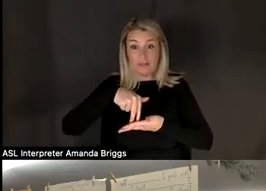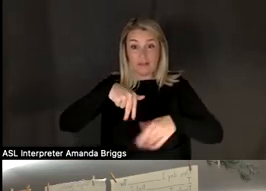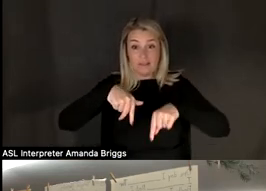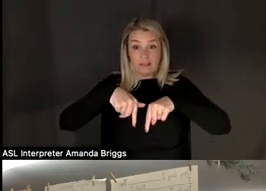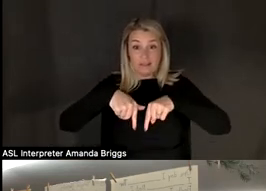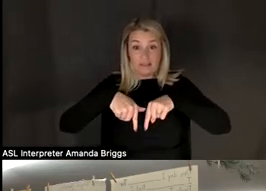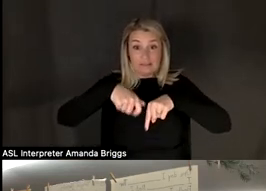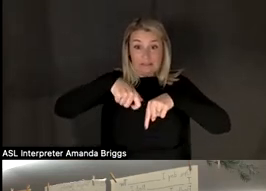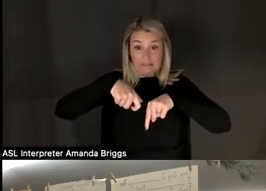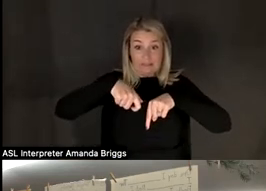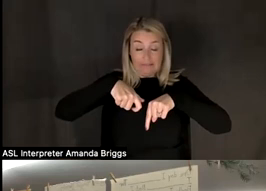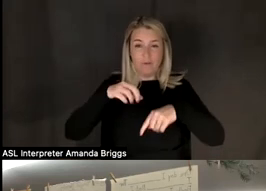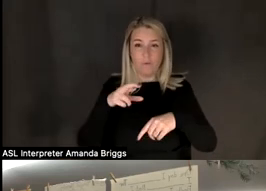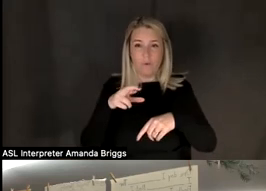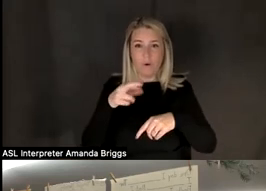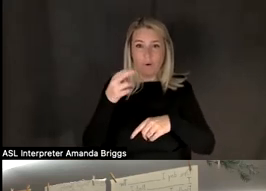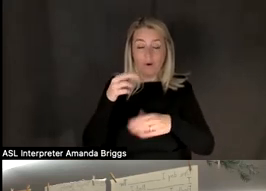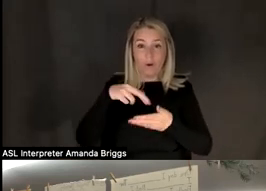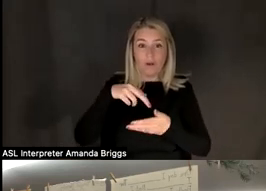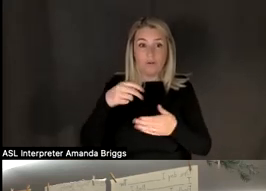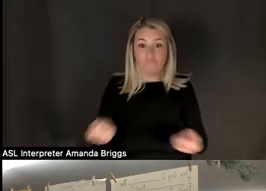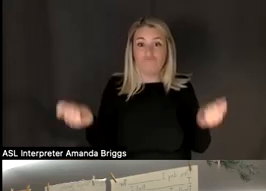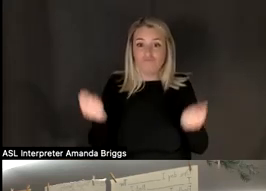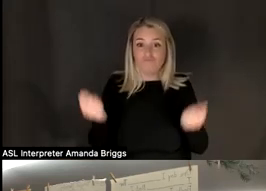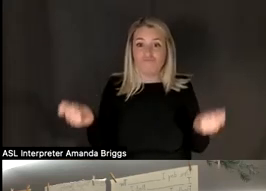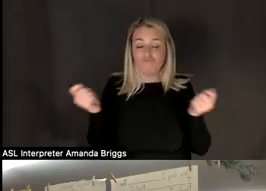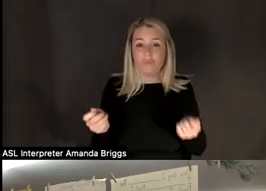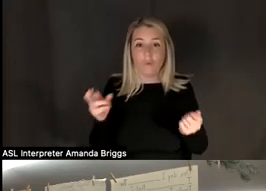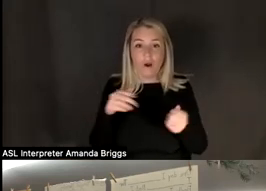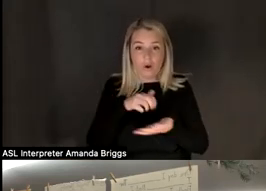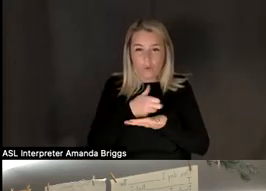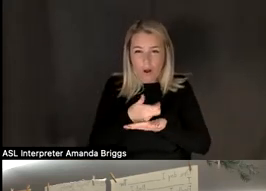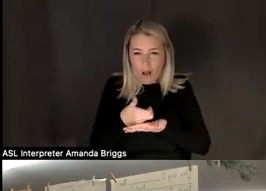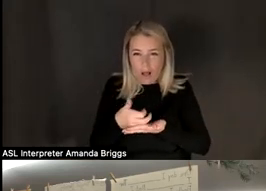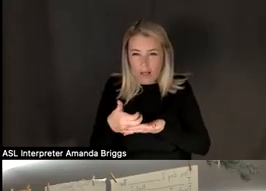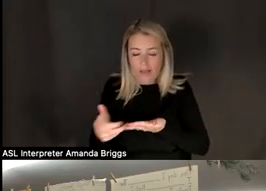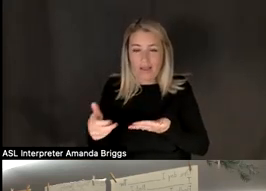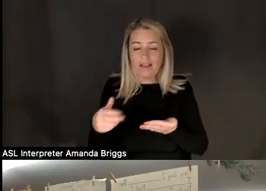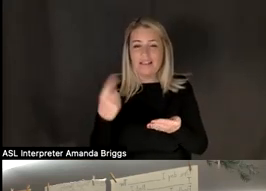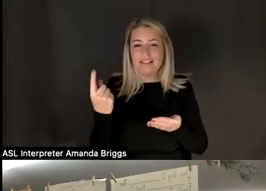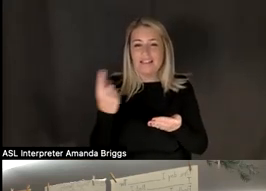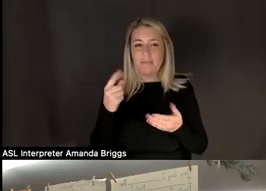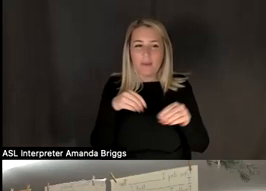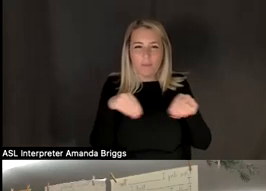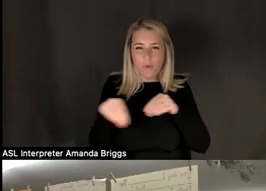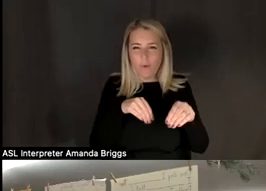crawling, anything that gets them moving so that they can.